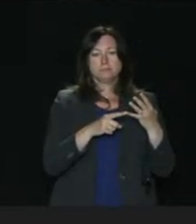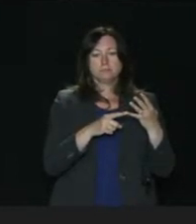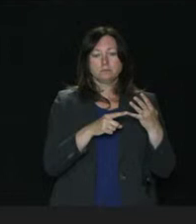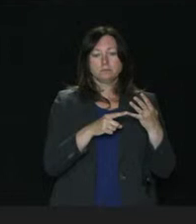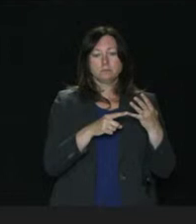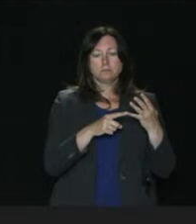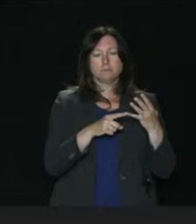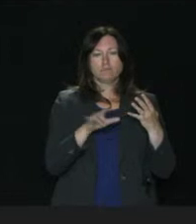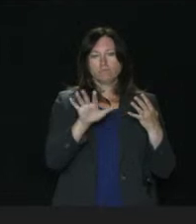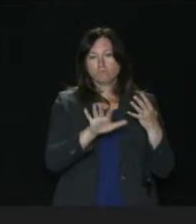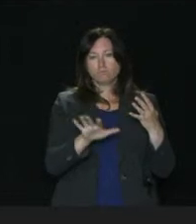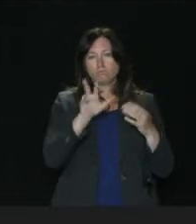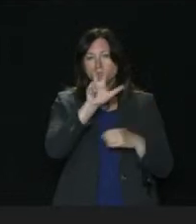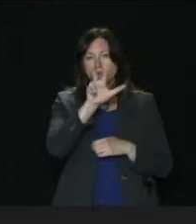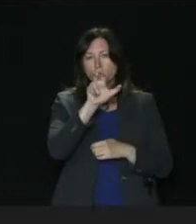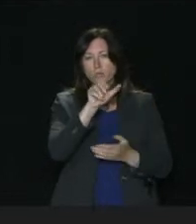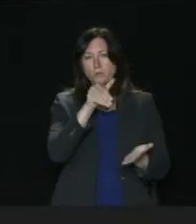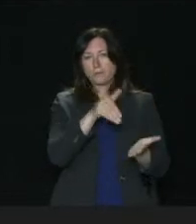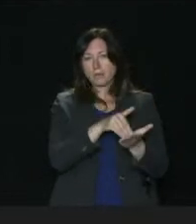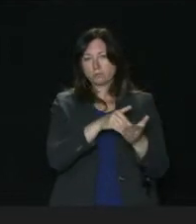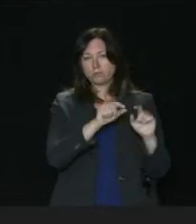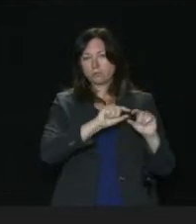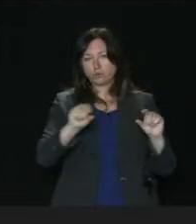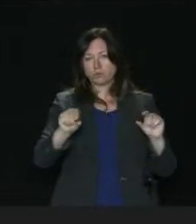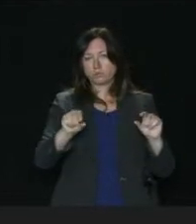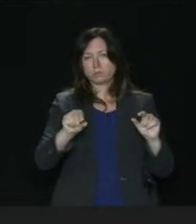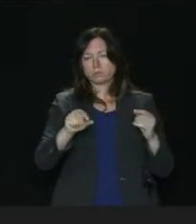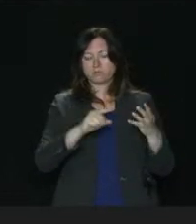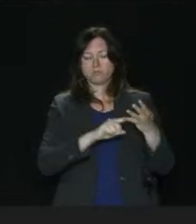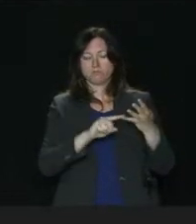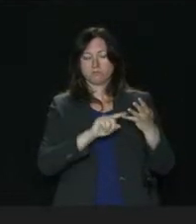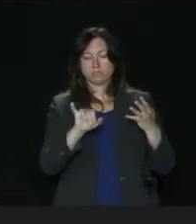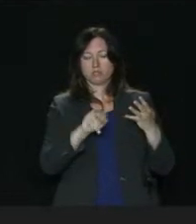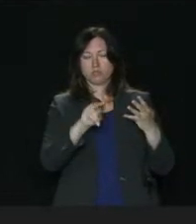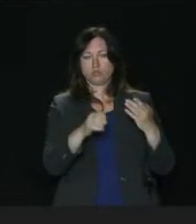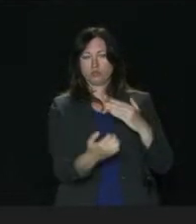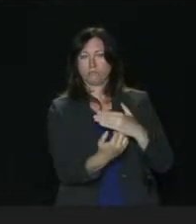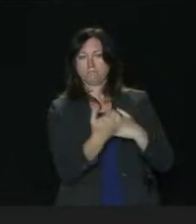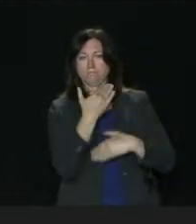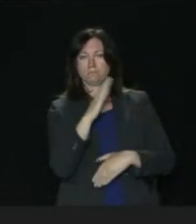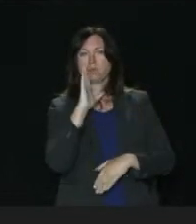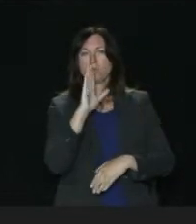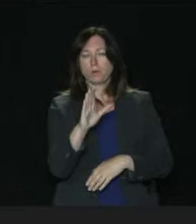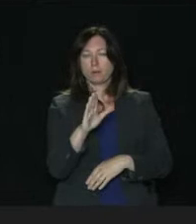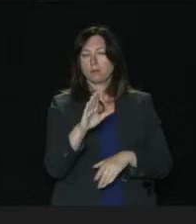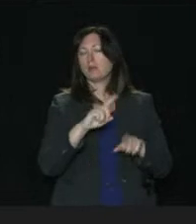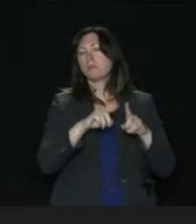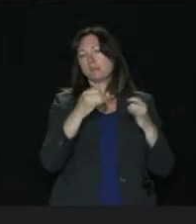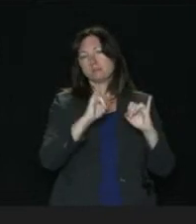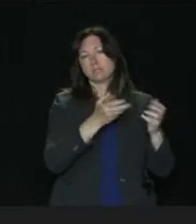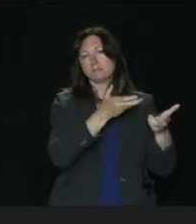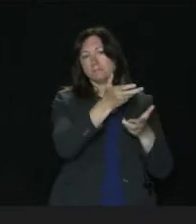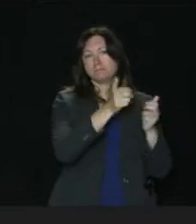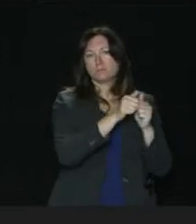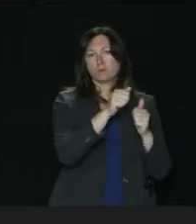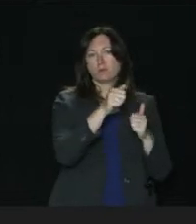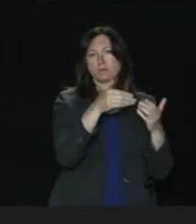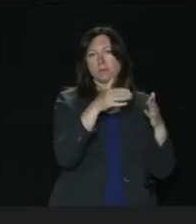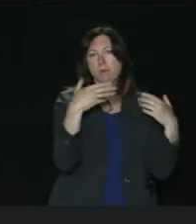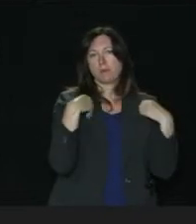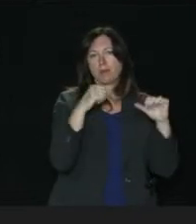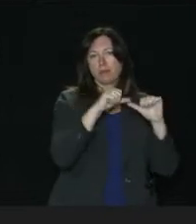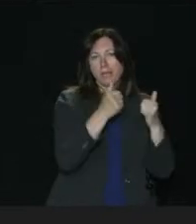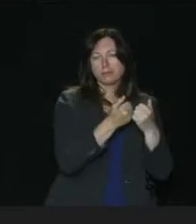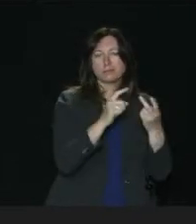around 300,000 at the end of this month. But again, we're working with the Public Health Agency and the provinces